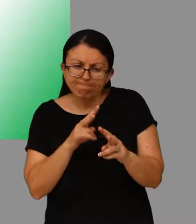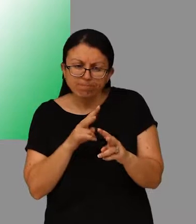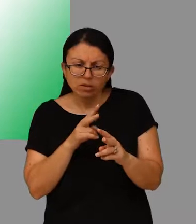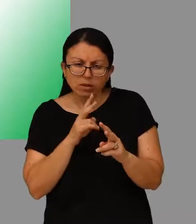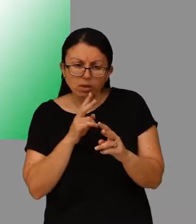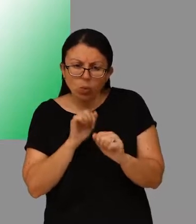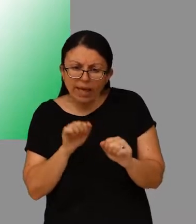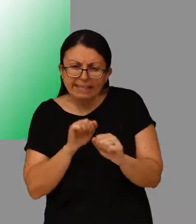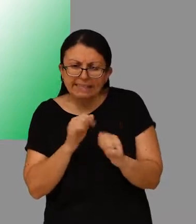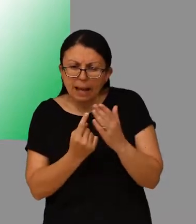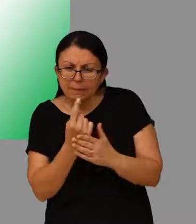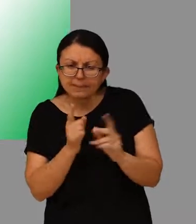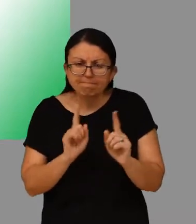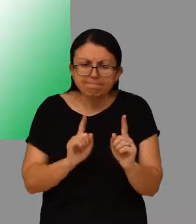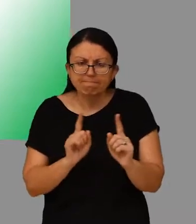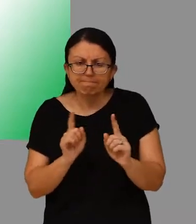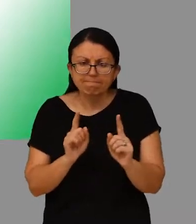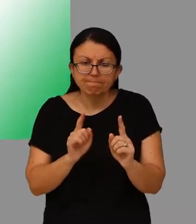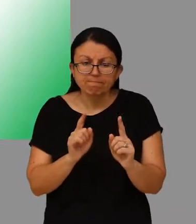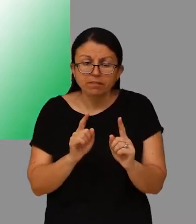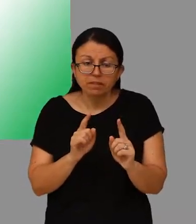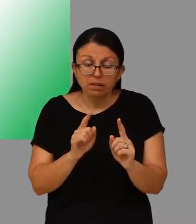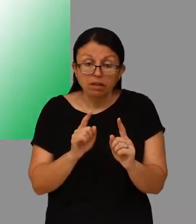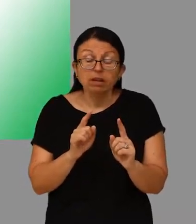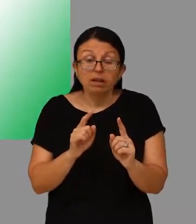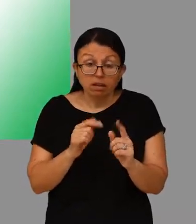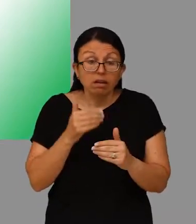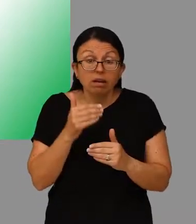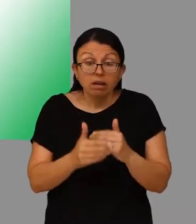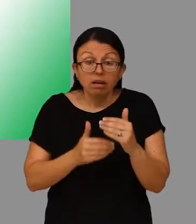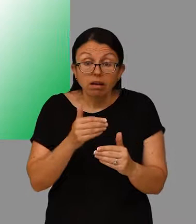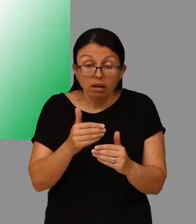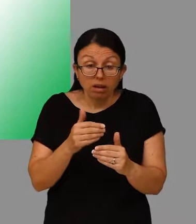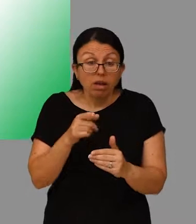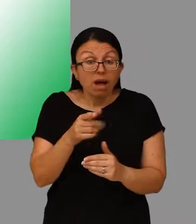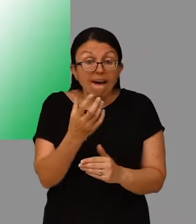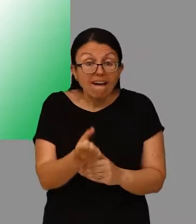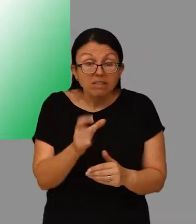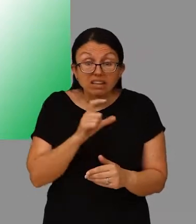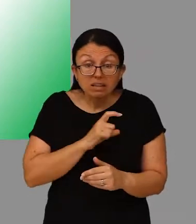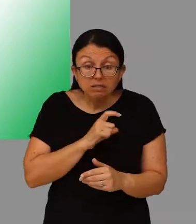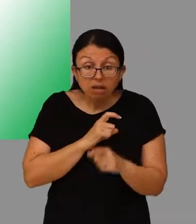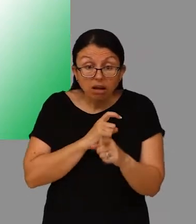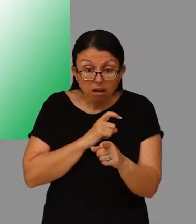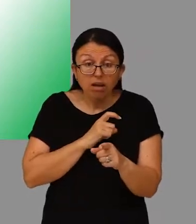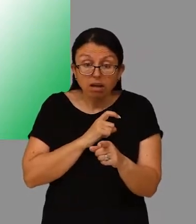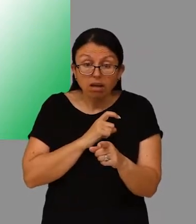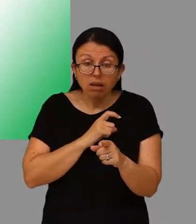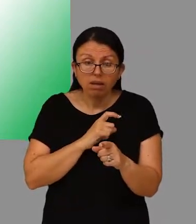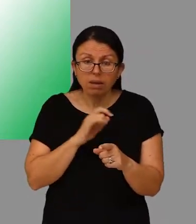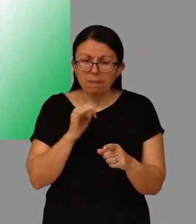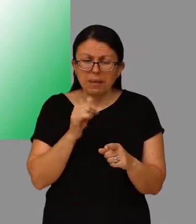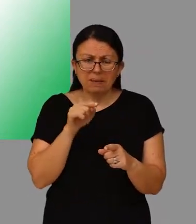monitoring. This is what happens when you're told that you have a cancer diagnosis, but at the moment that cancer is